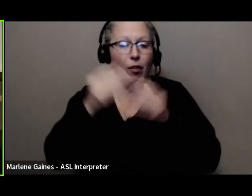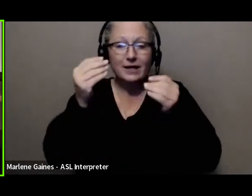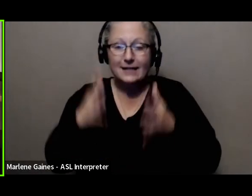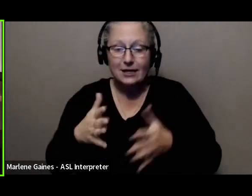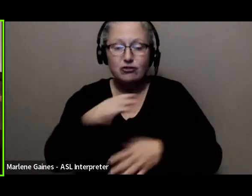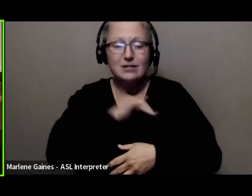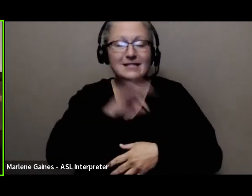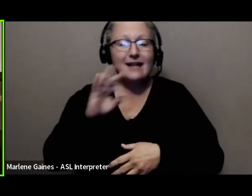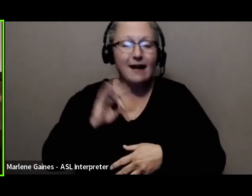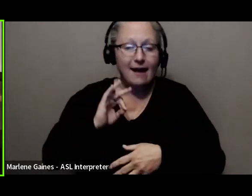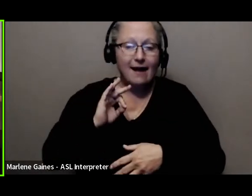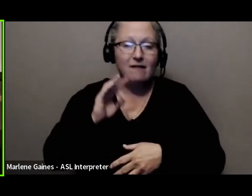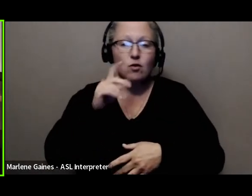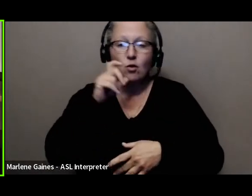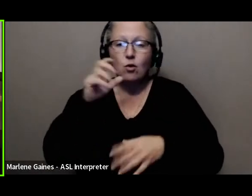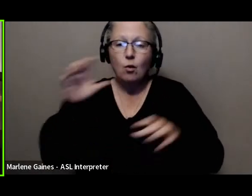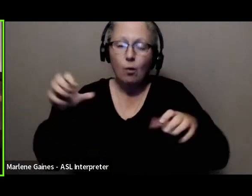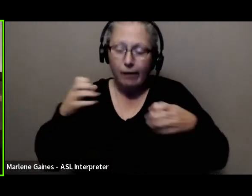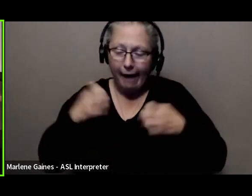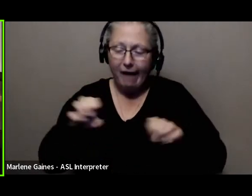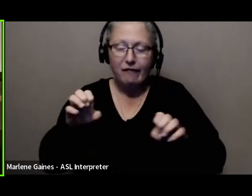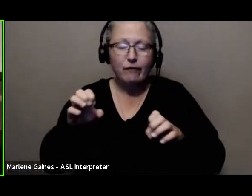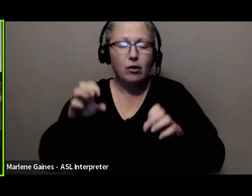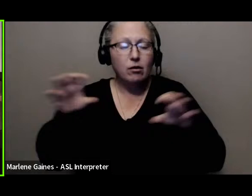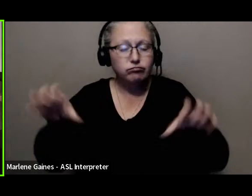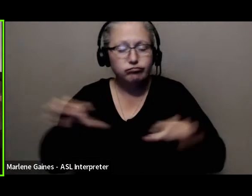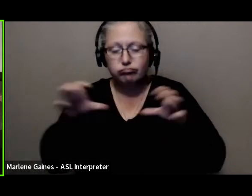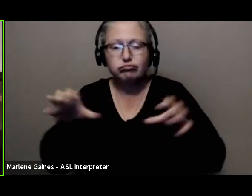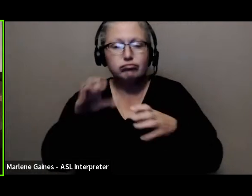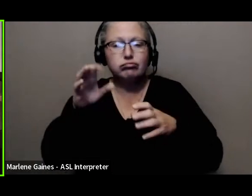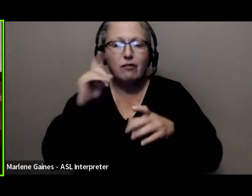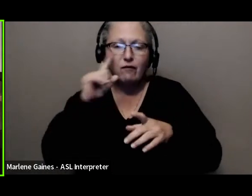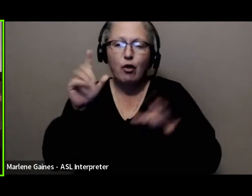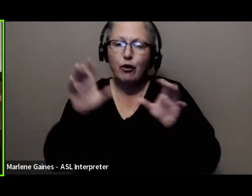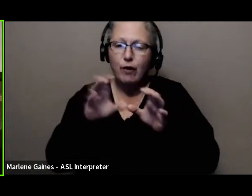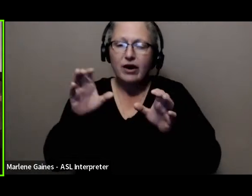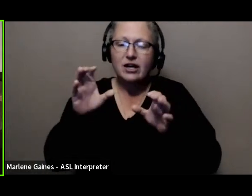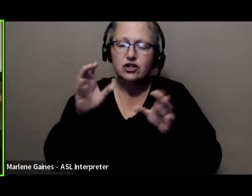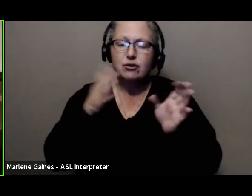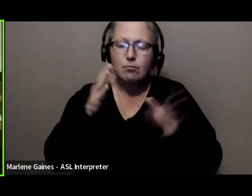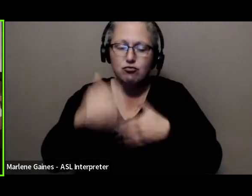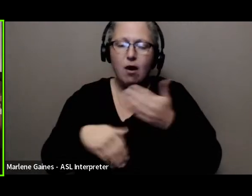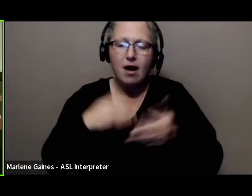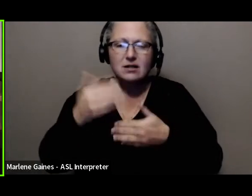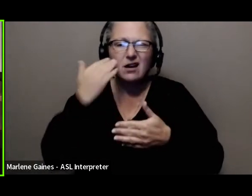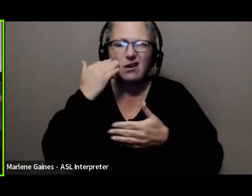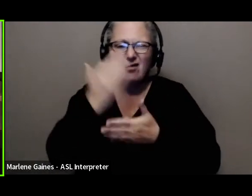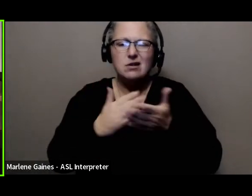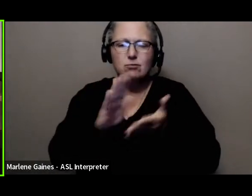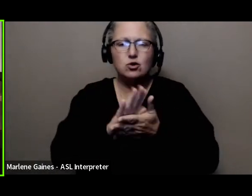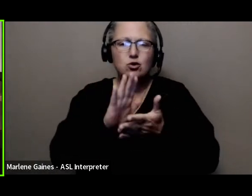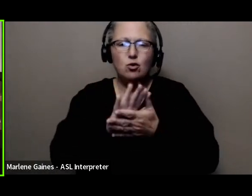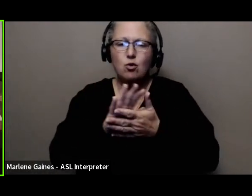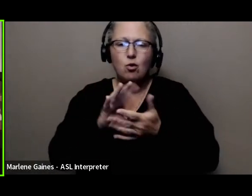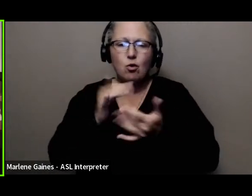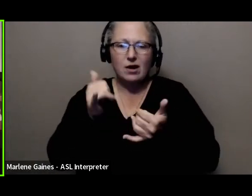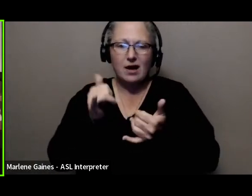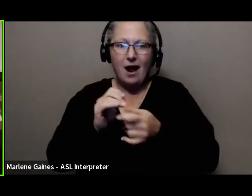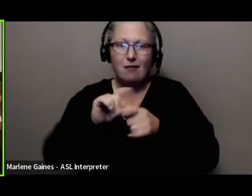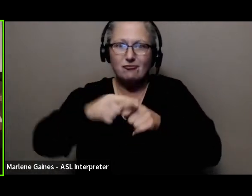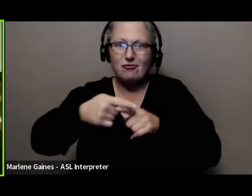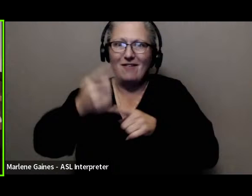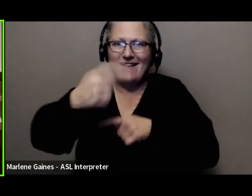and staff that put so much effort into the accreditation process. And I know we've got schools jumping into it next